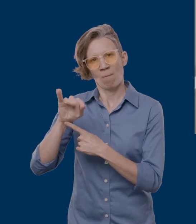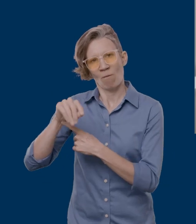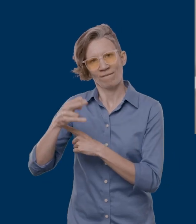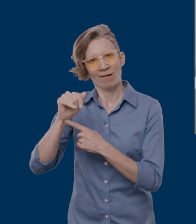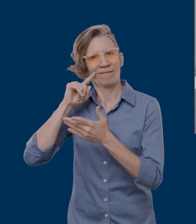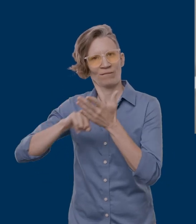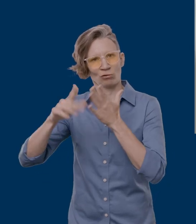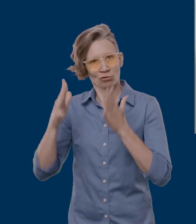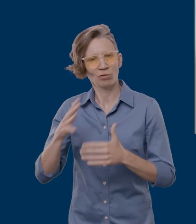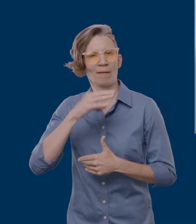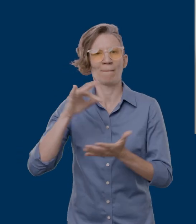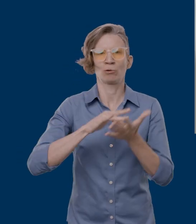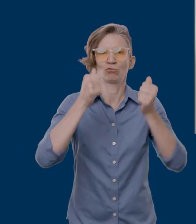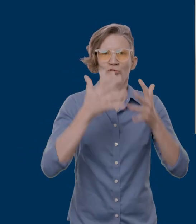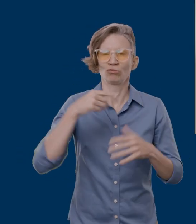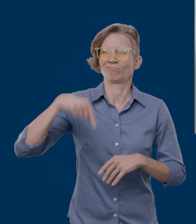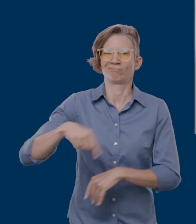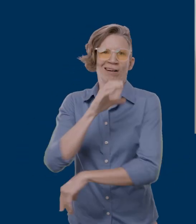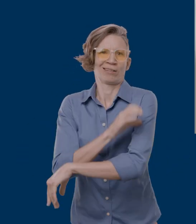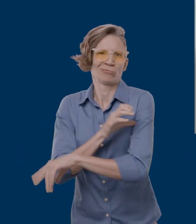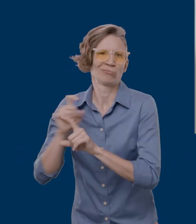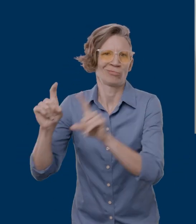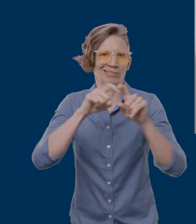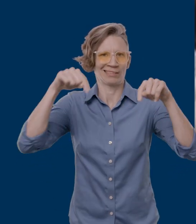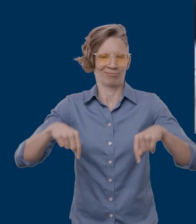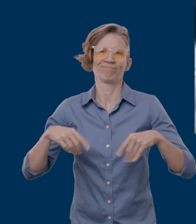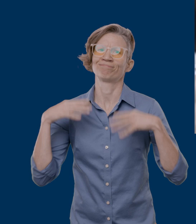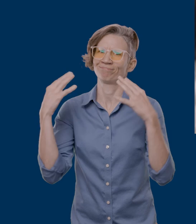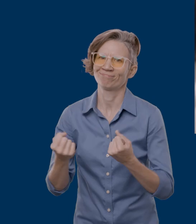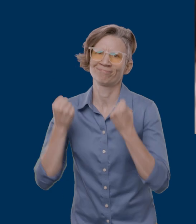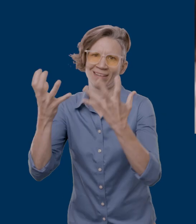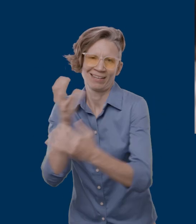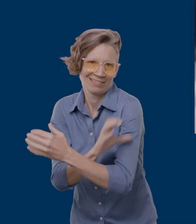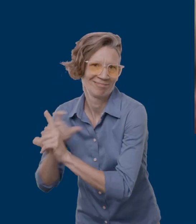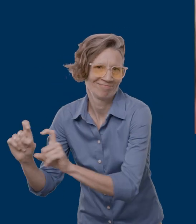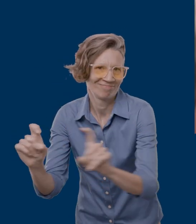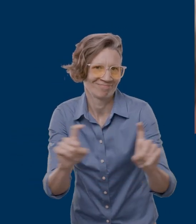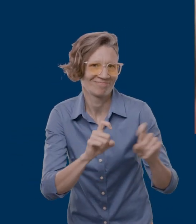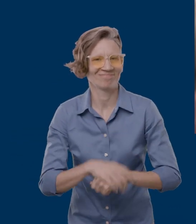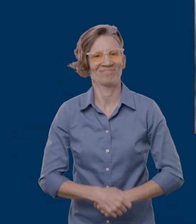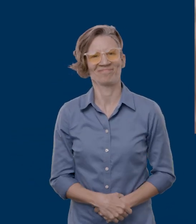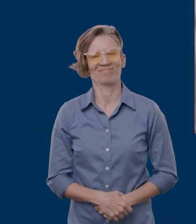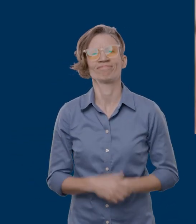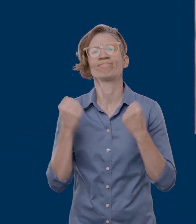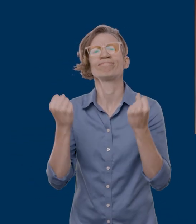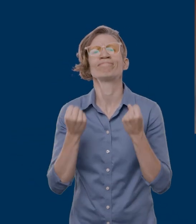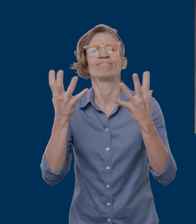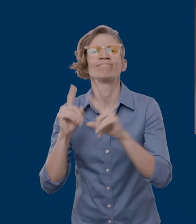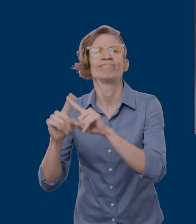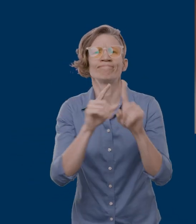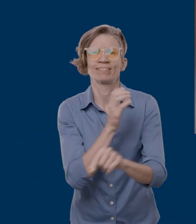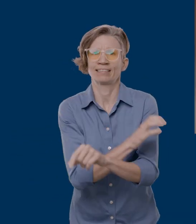of the clinical trials office here. There's multiple purposes for clinical trials. And in many clinical trials, that's determining if